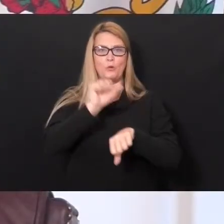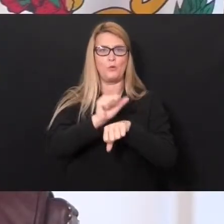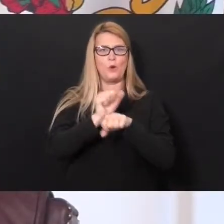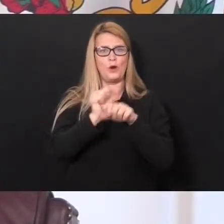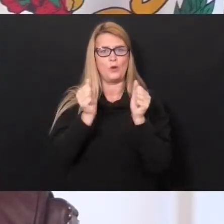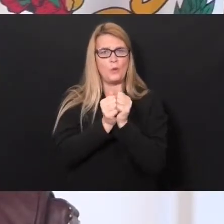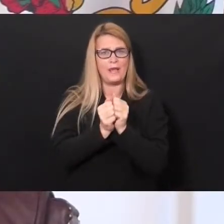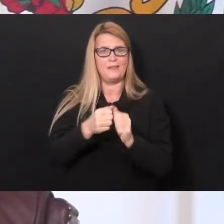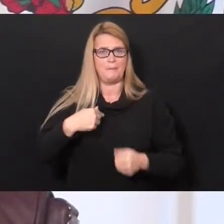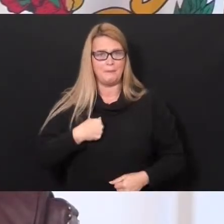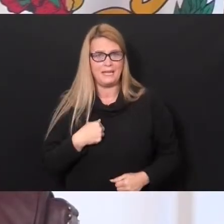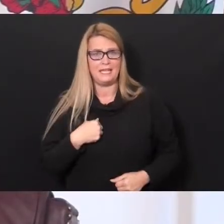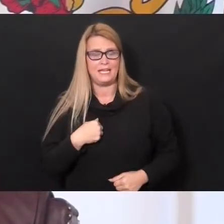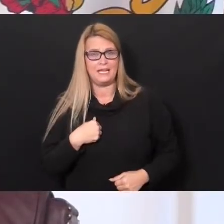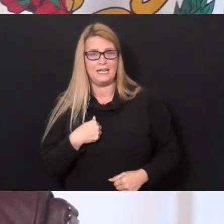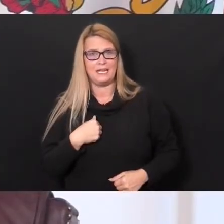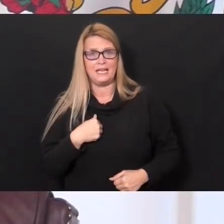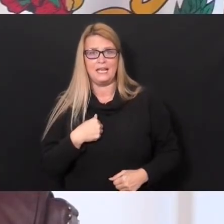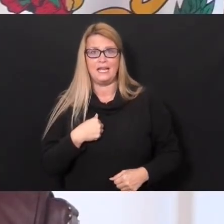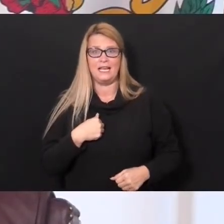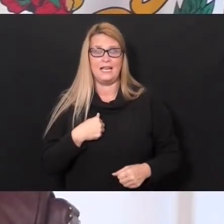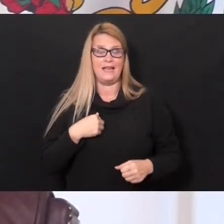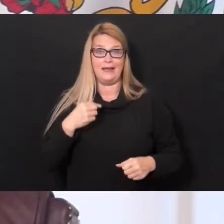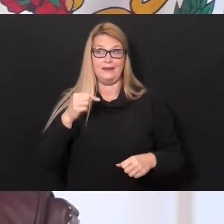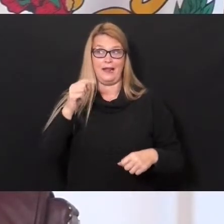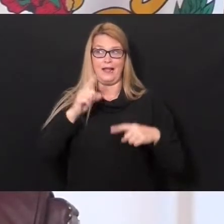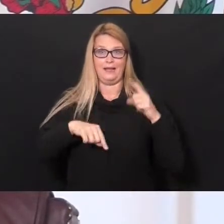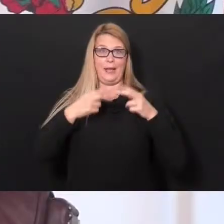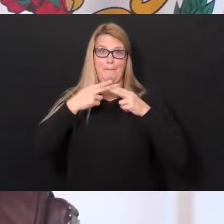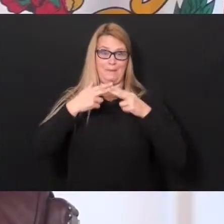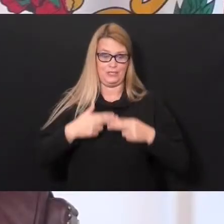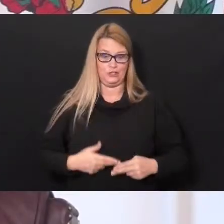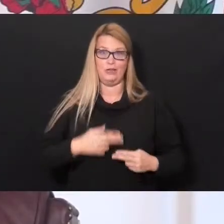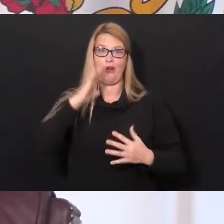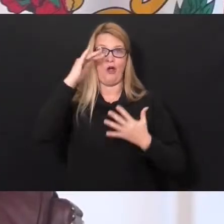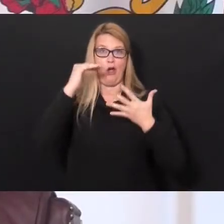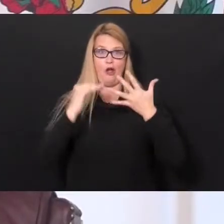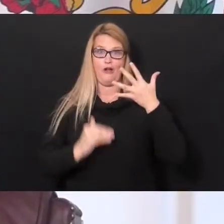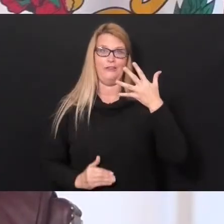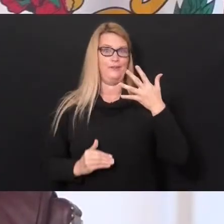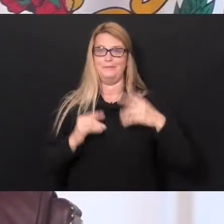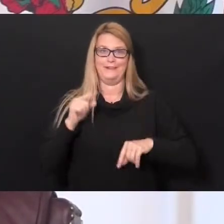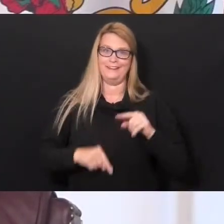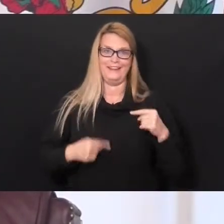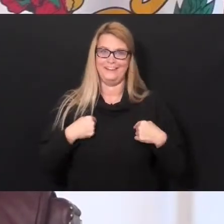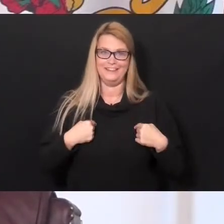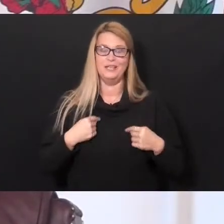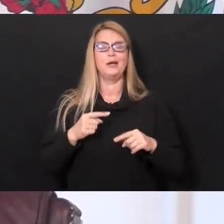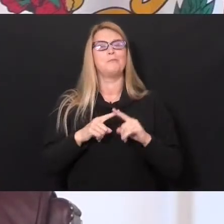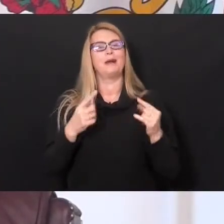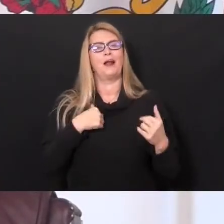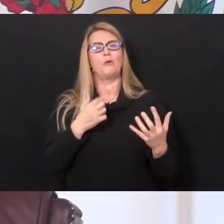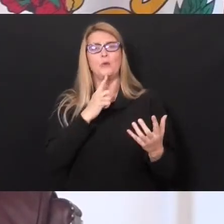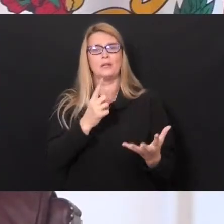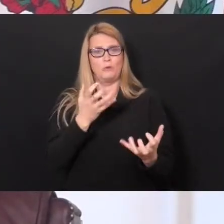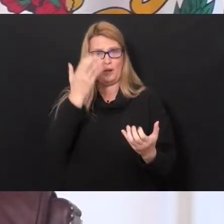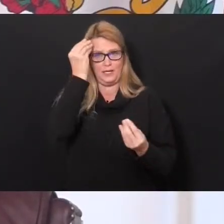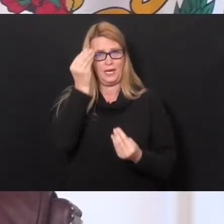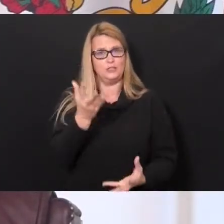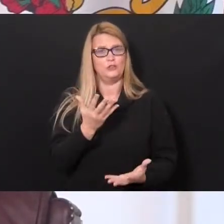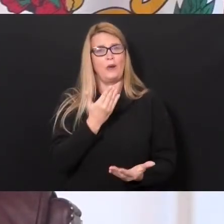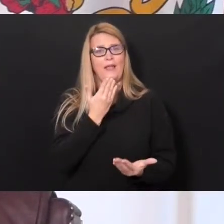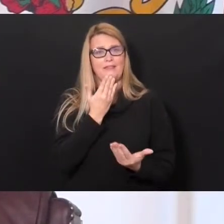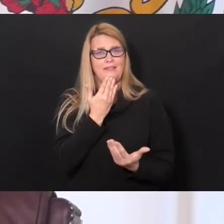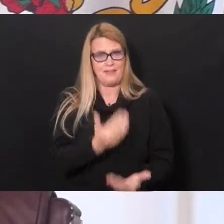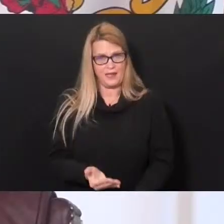everything and there's no point in me going through and naming all the names, but I thank them from the bottom of my heart